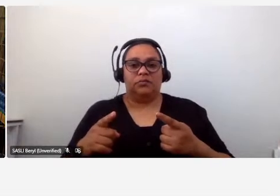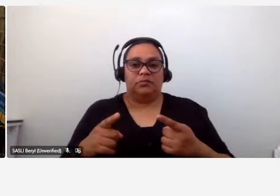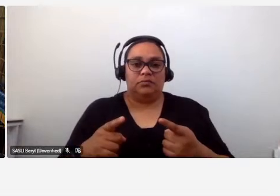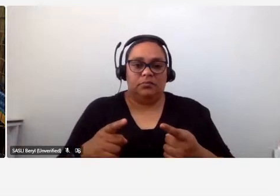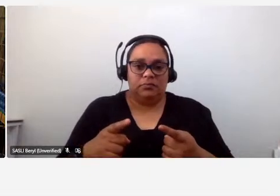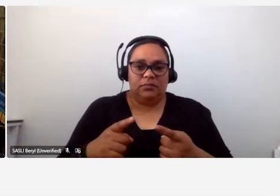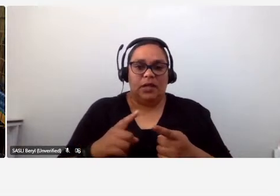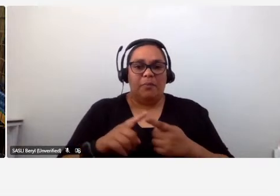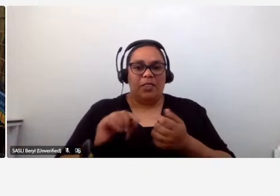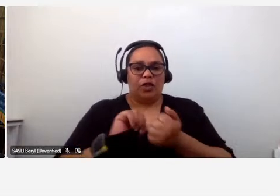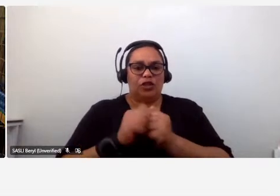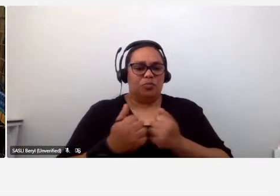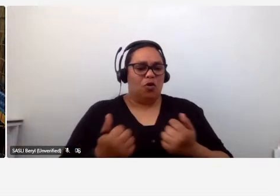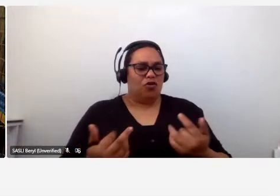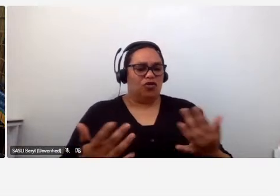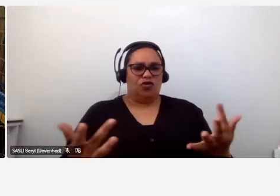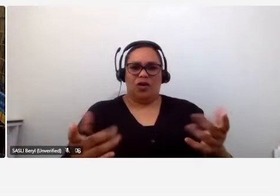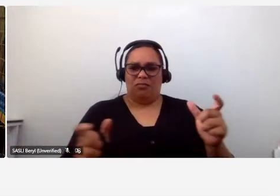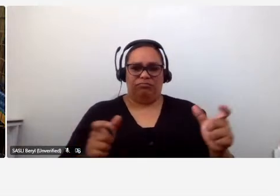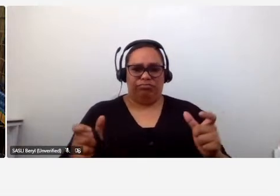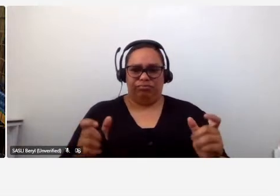The sport ground is not maintained.